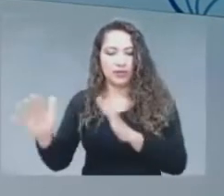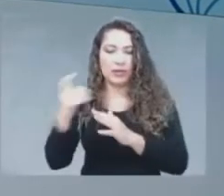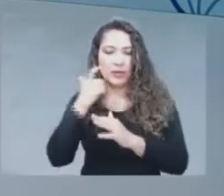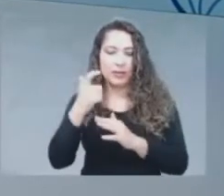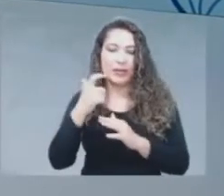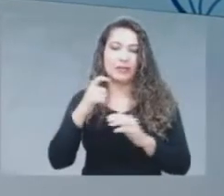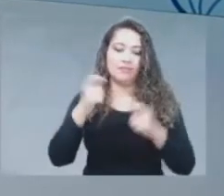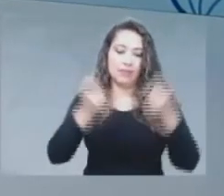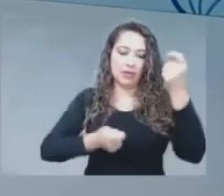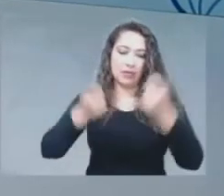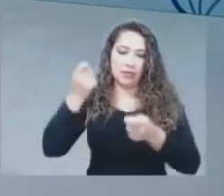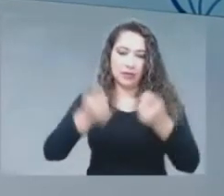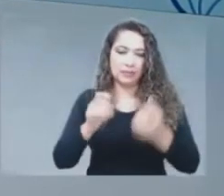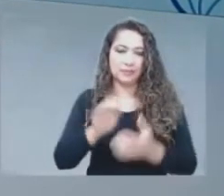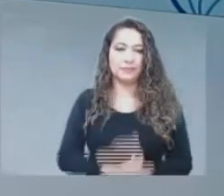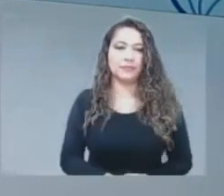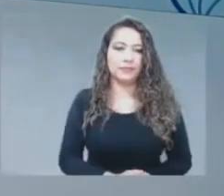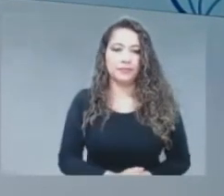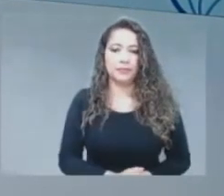of the economy.